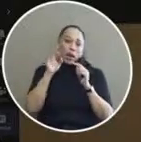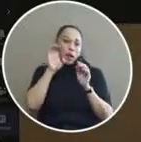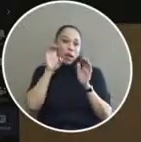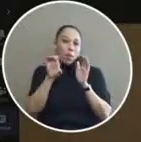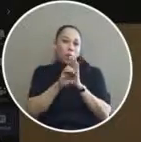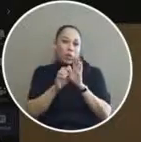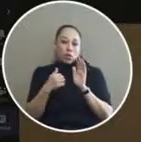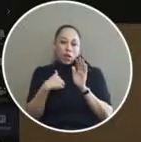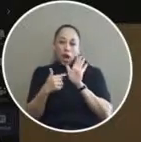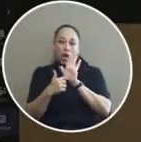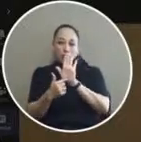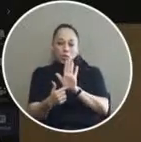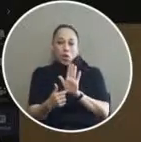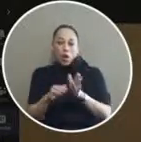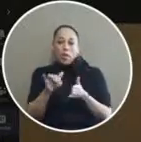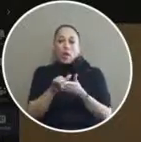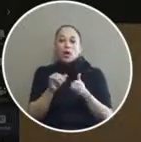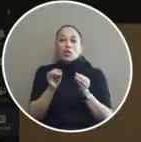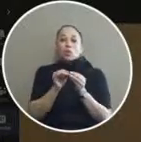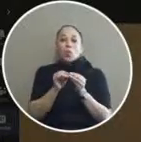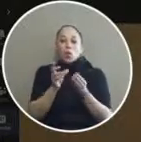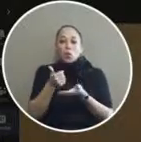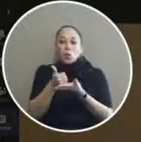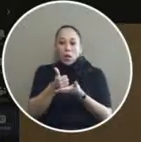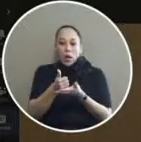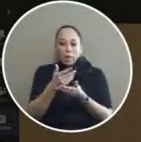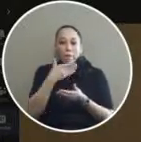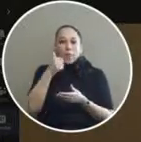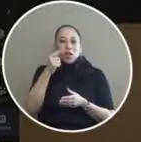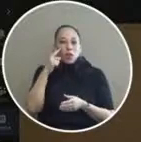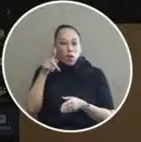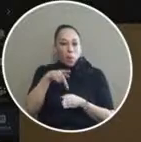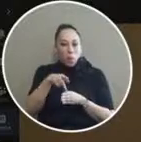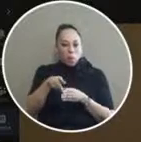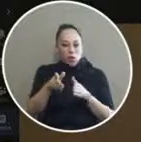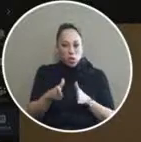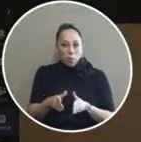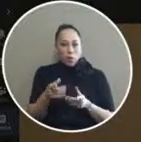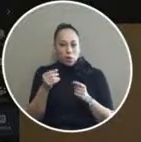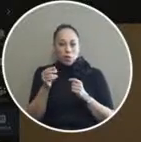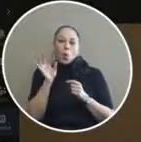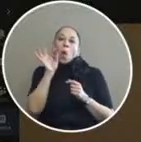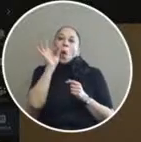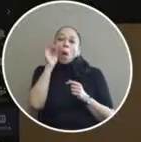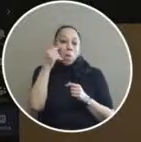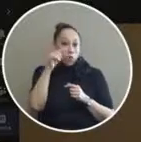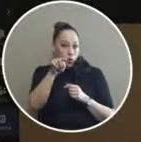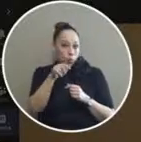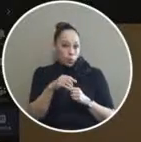In the picture that I showed, it was more of a healthcare professional doing that swab collection.